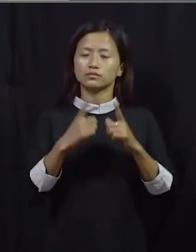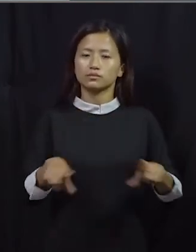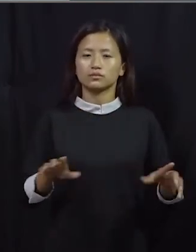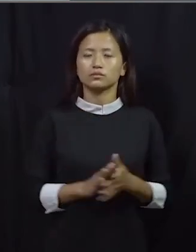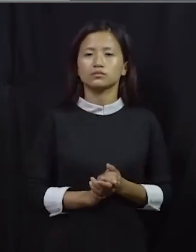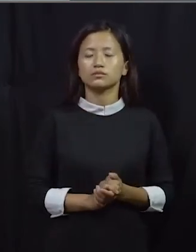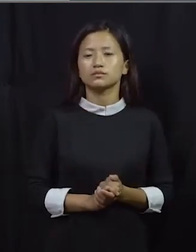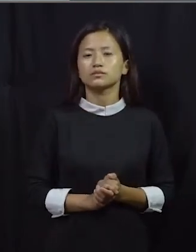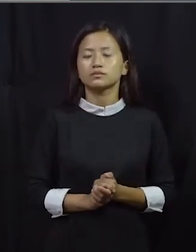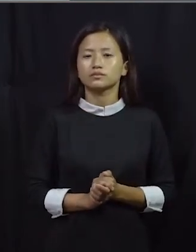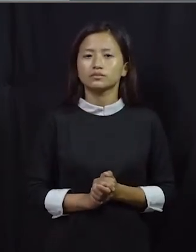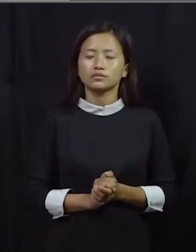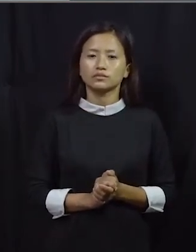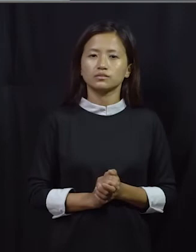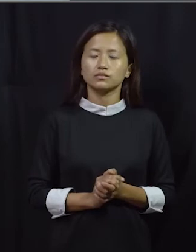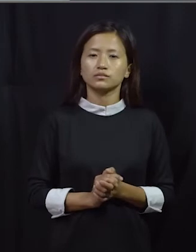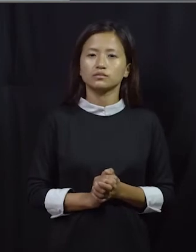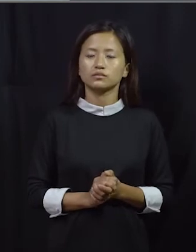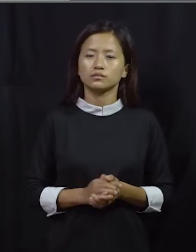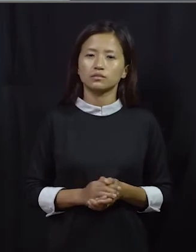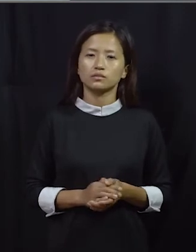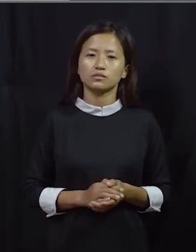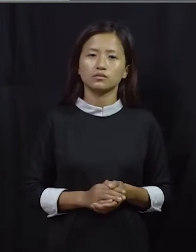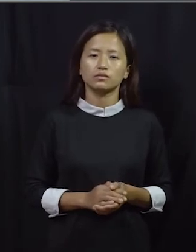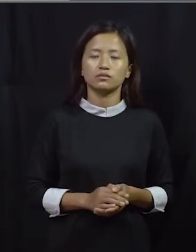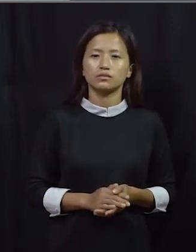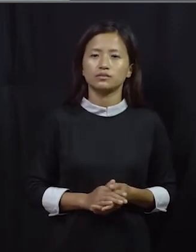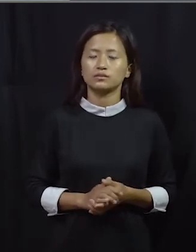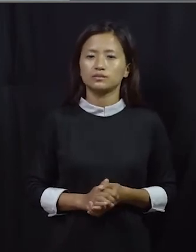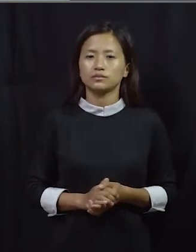to the firm. Let's go to